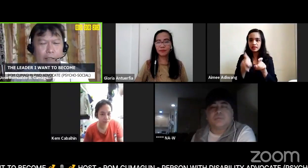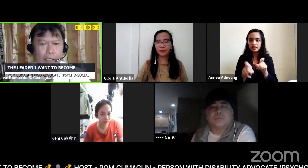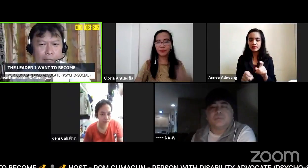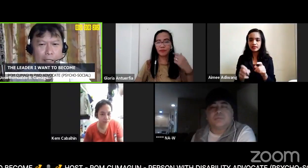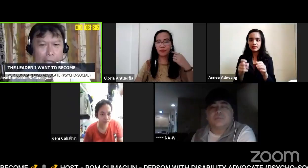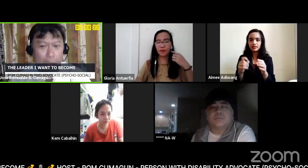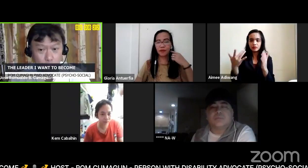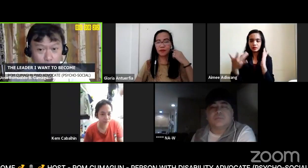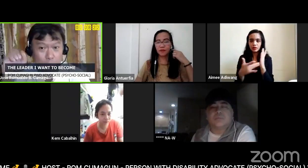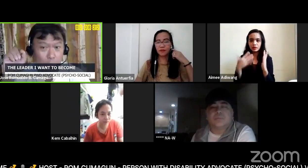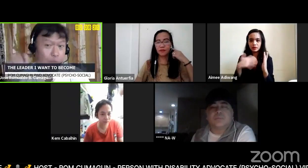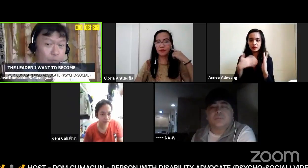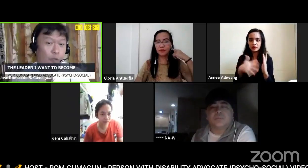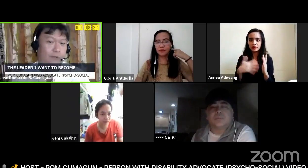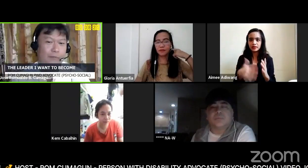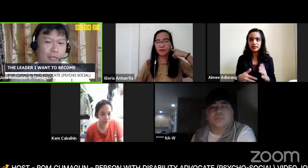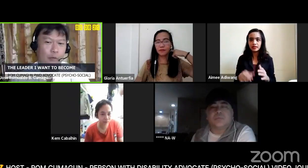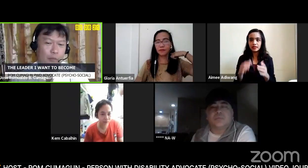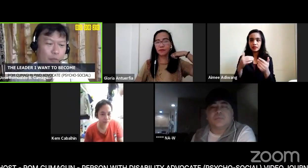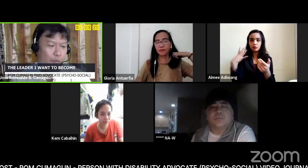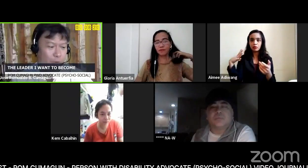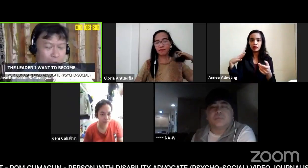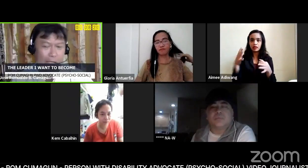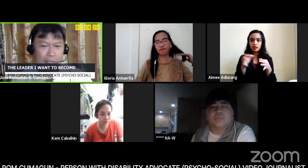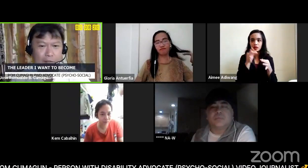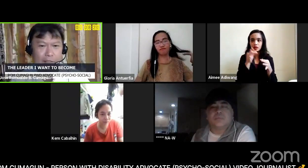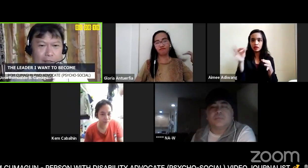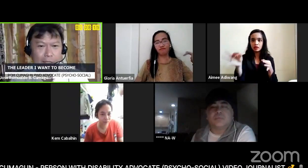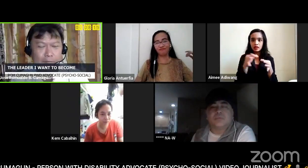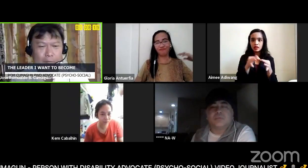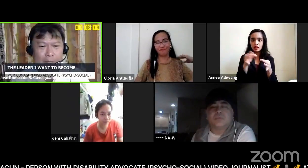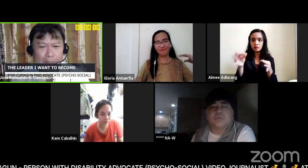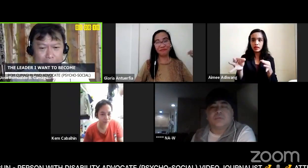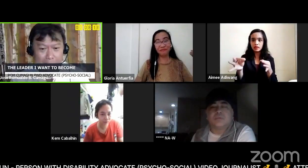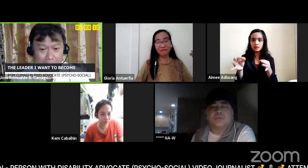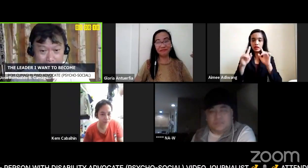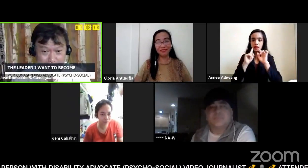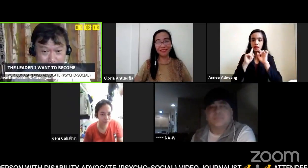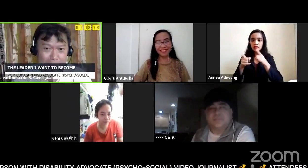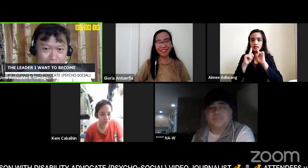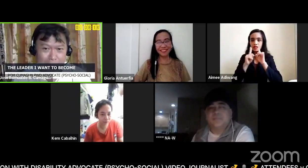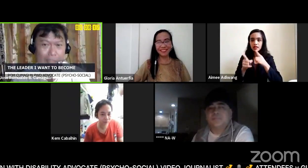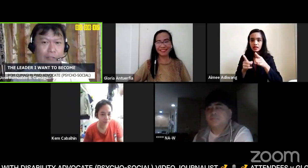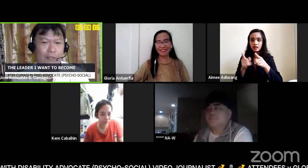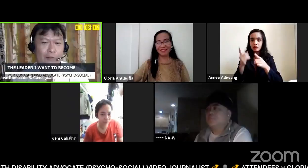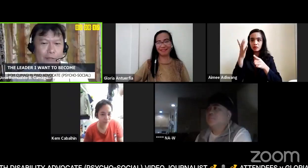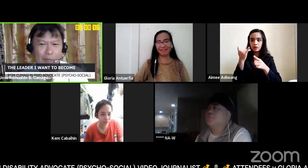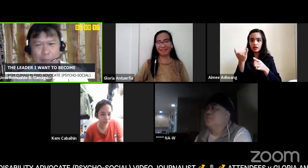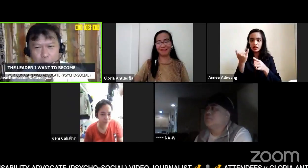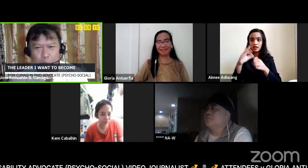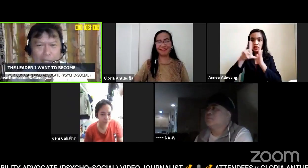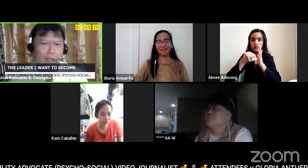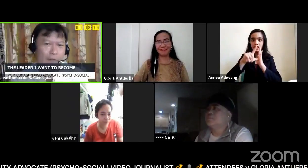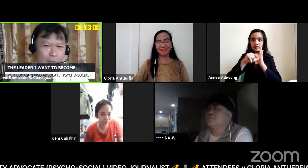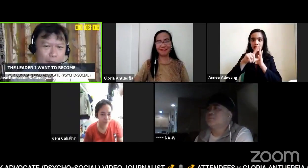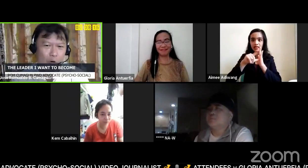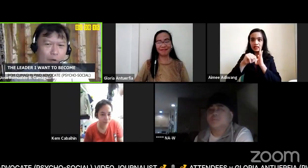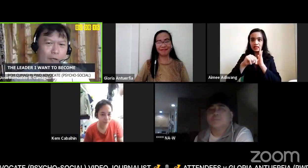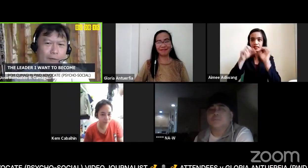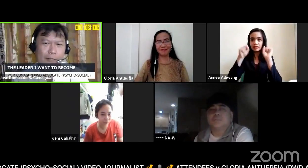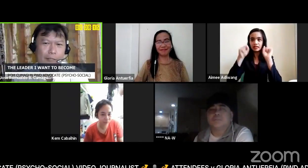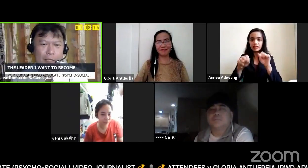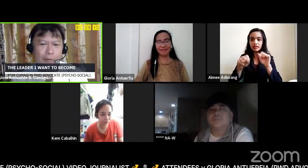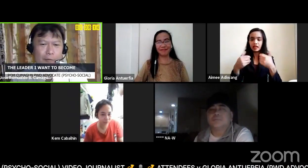very technical. We will postpone. Okay, we will postpone answering that until a later date. Maybe we can